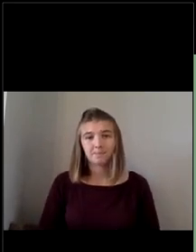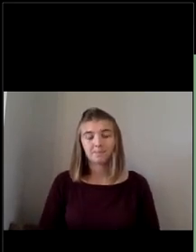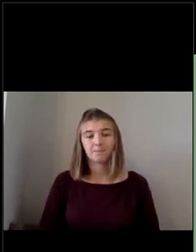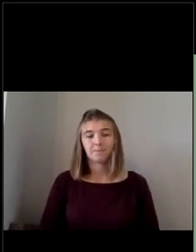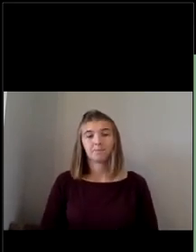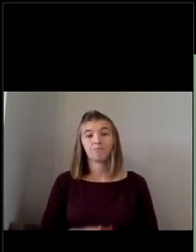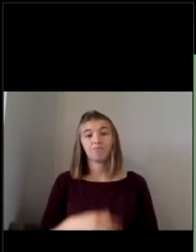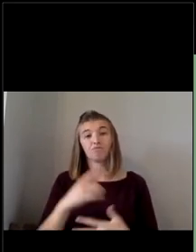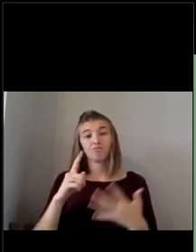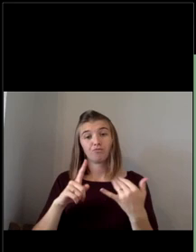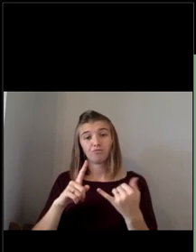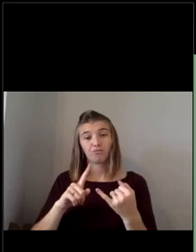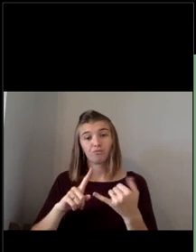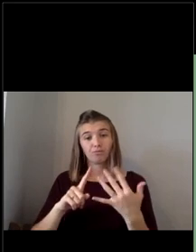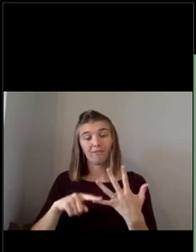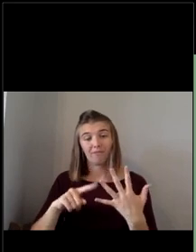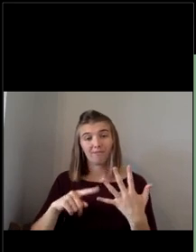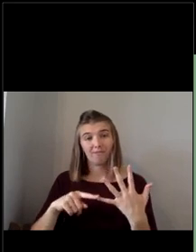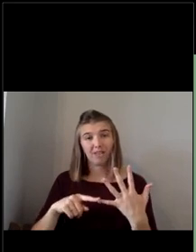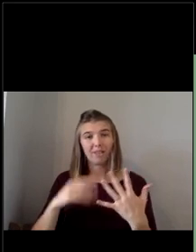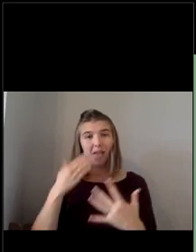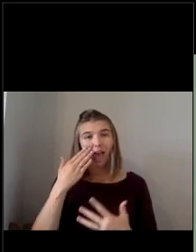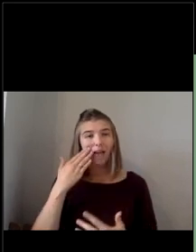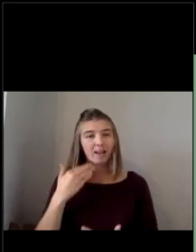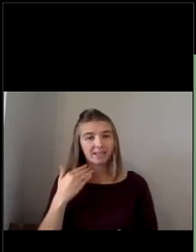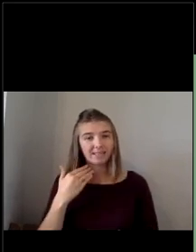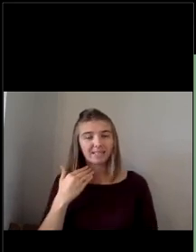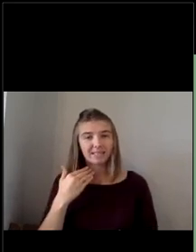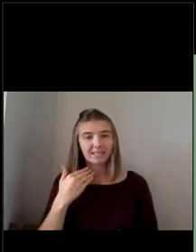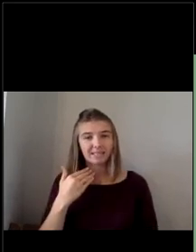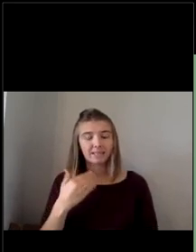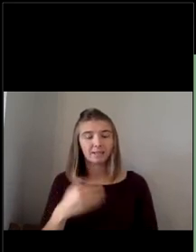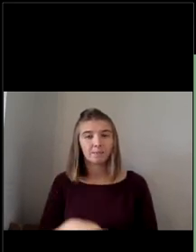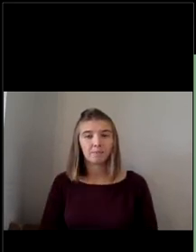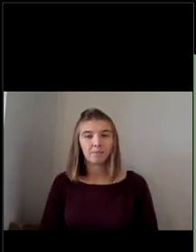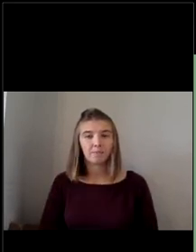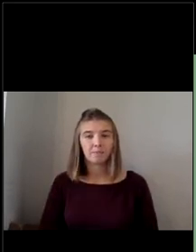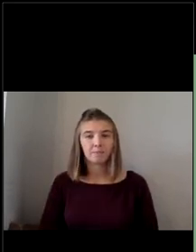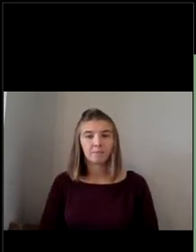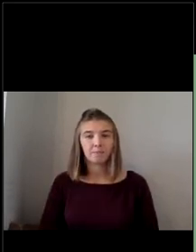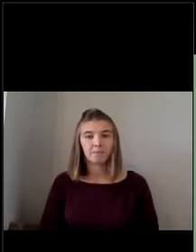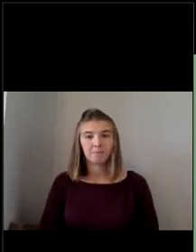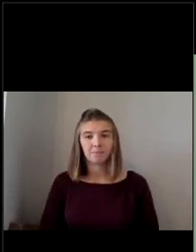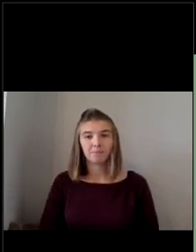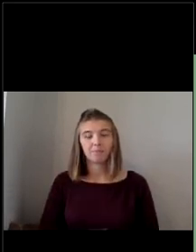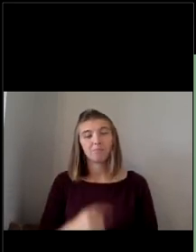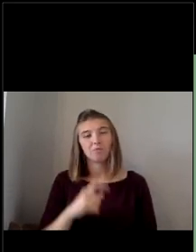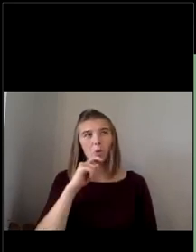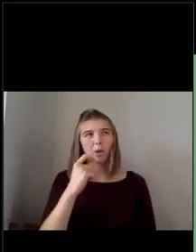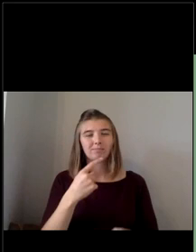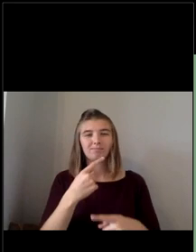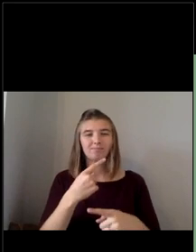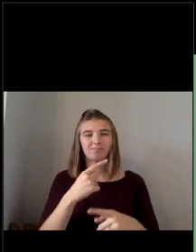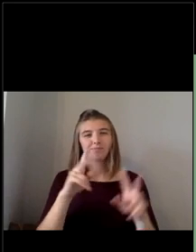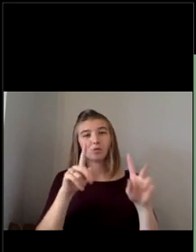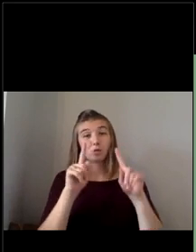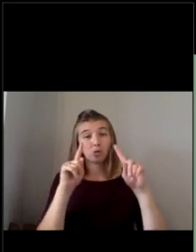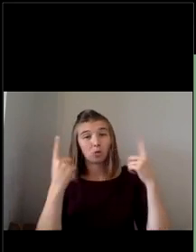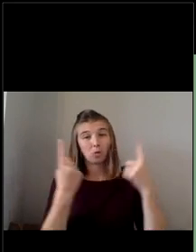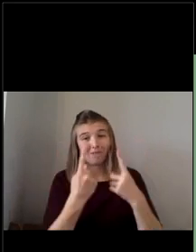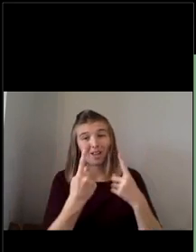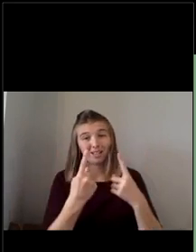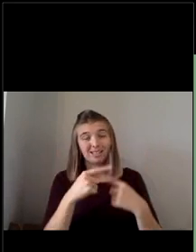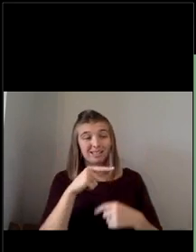ethnicity. You know, most students will pick universities and, you know, very happily